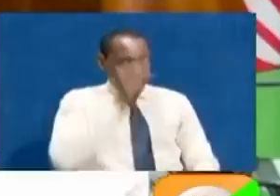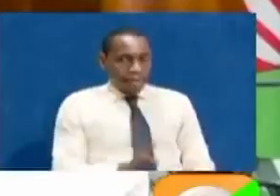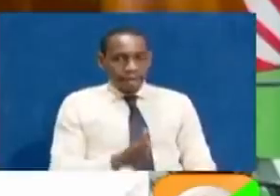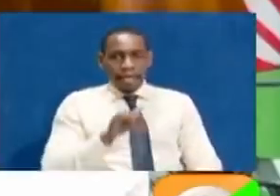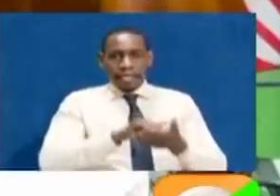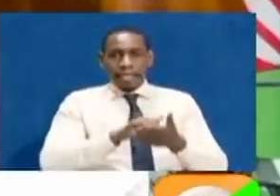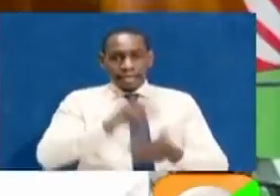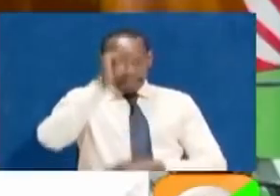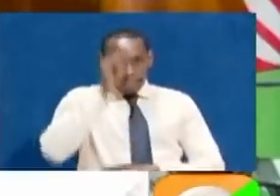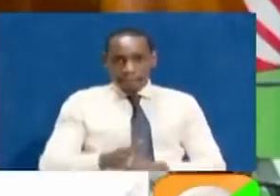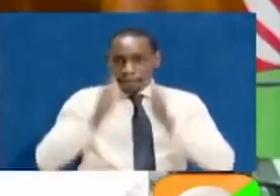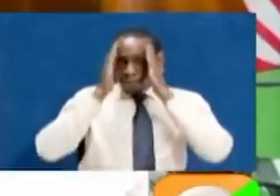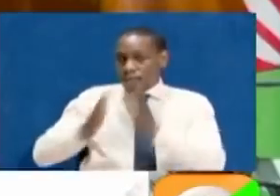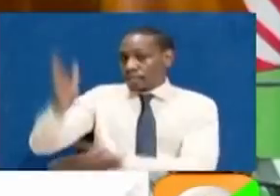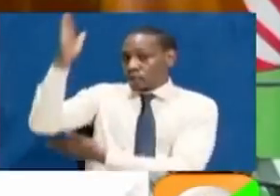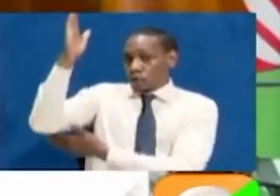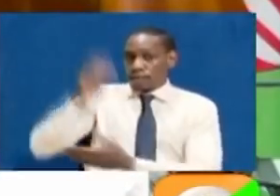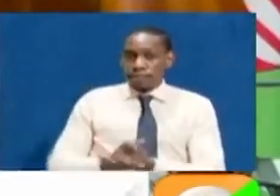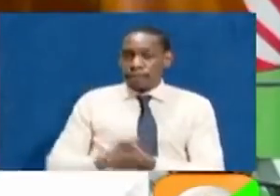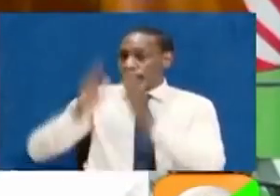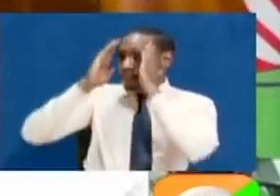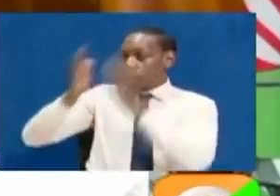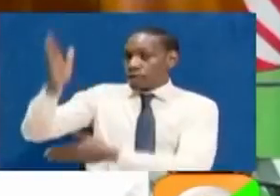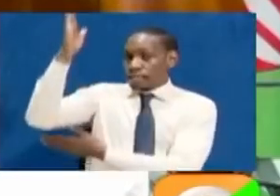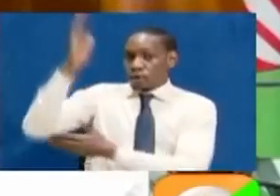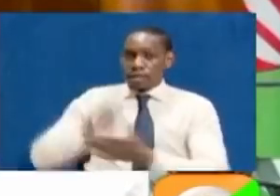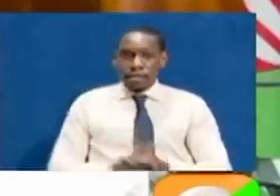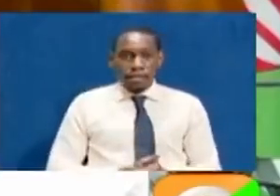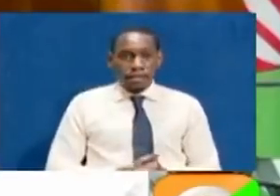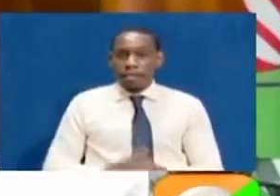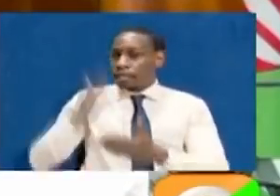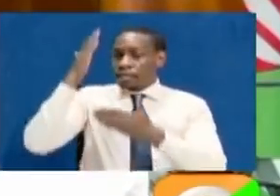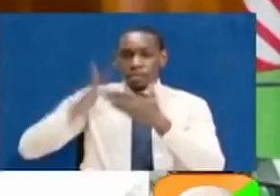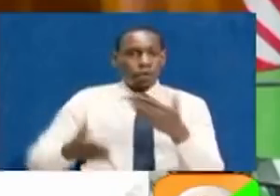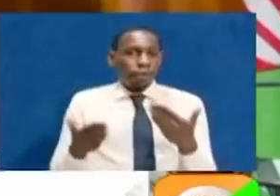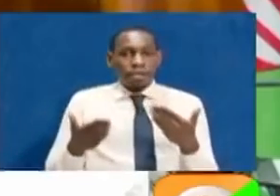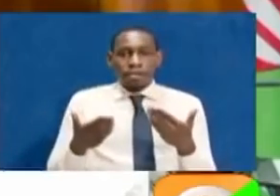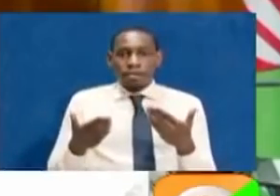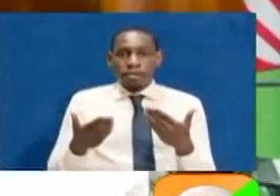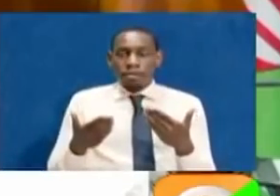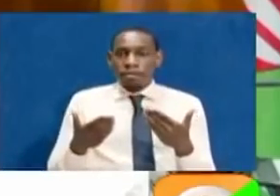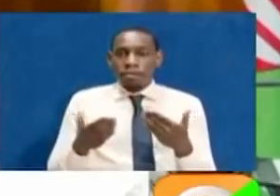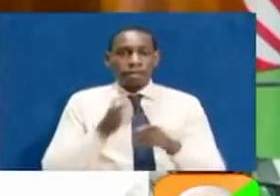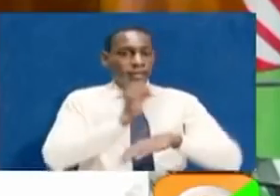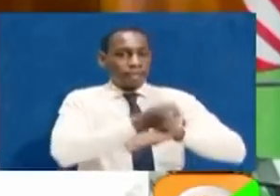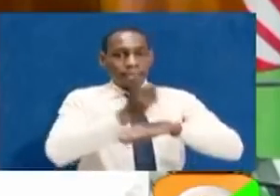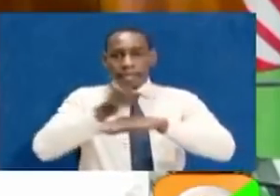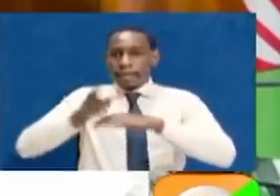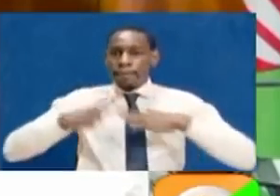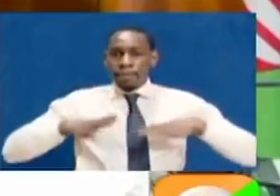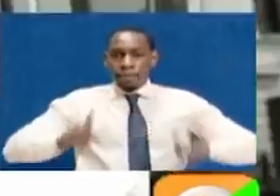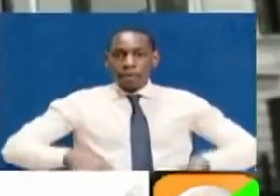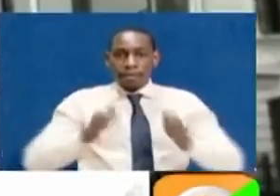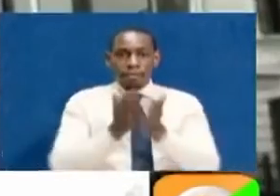morning. Governor, focus on God. Focus on God. Stop threatening people's